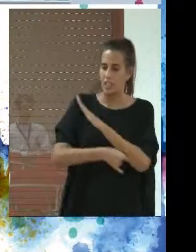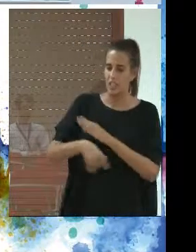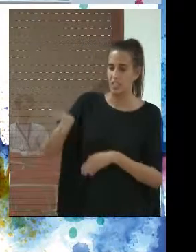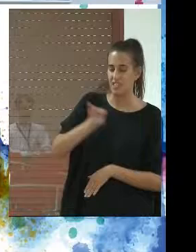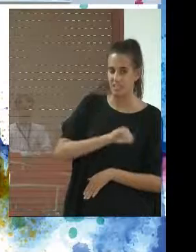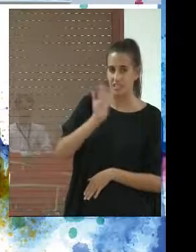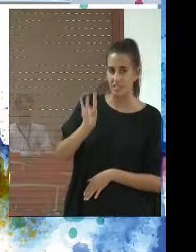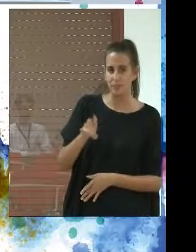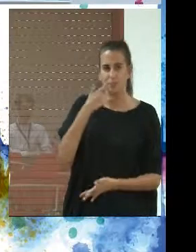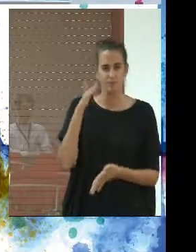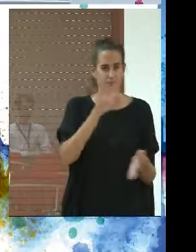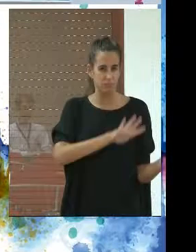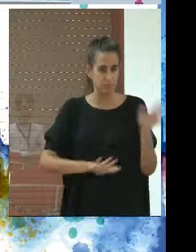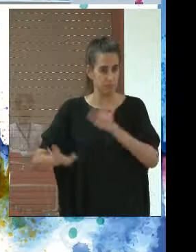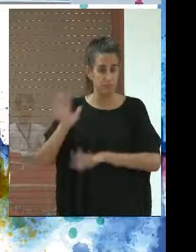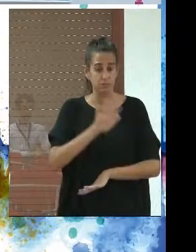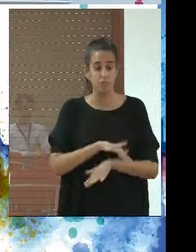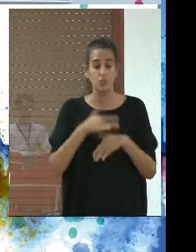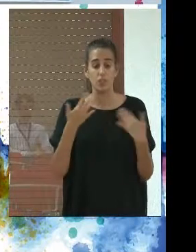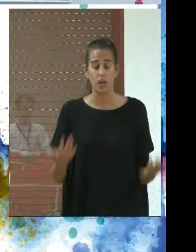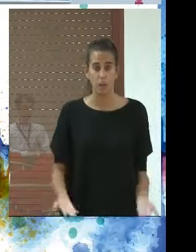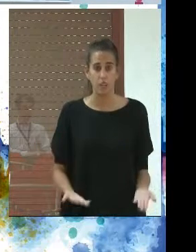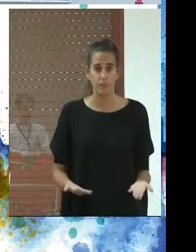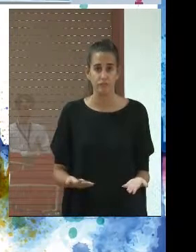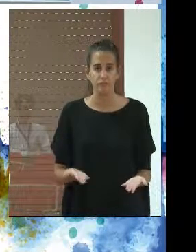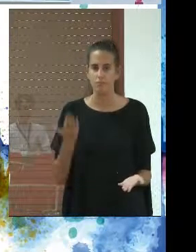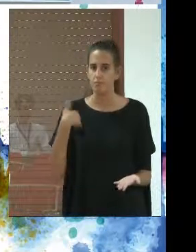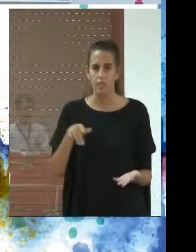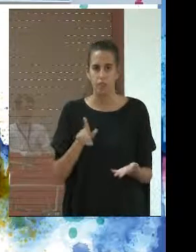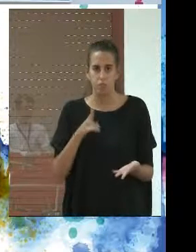and the engineer doesn't understand the user, etc.